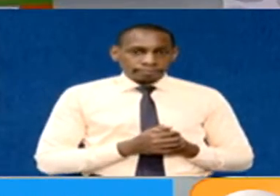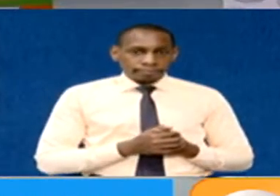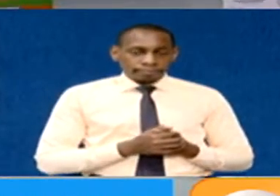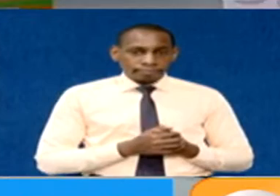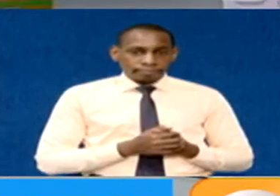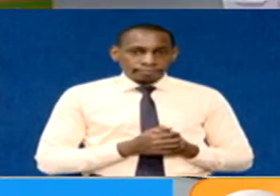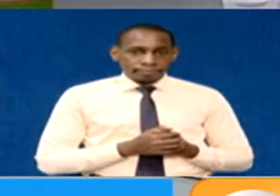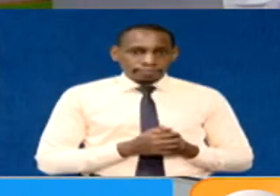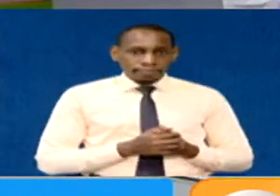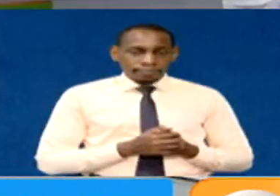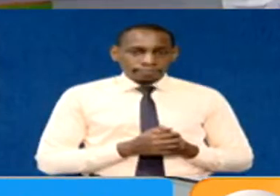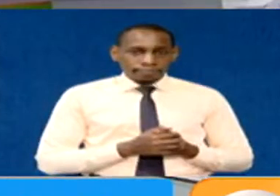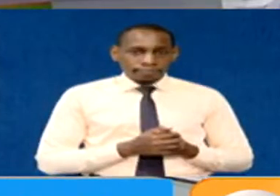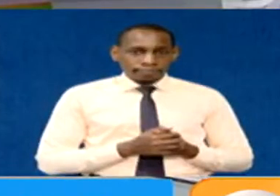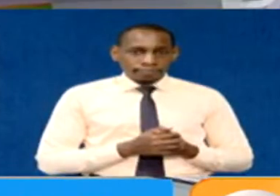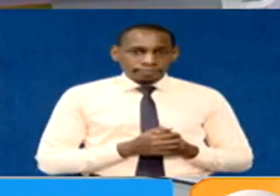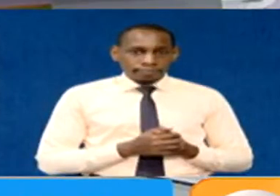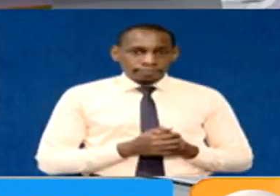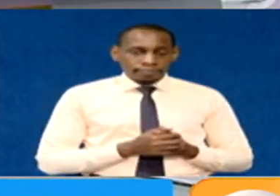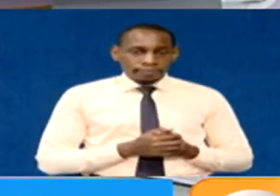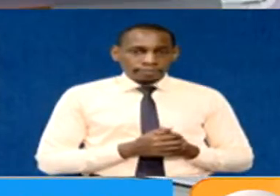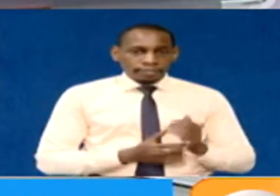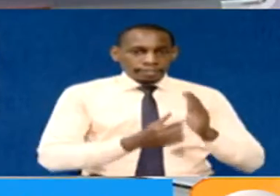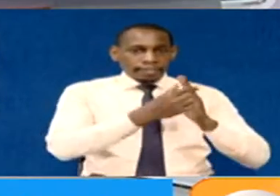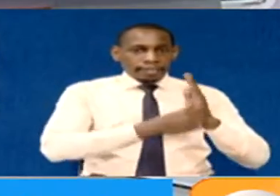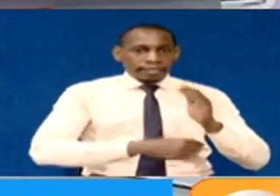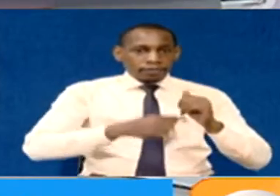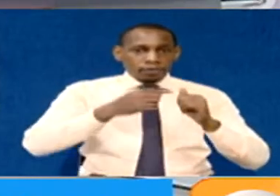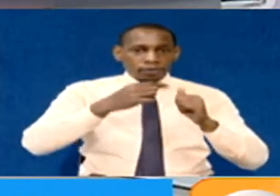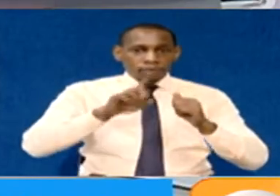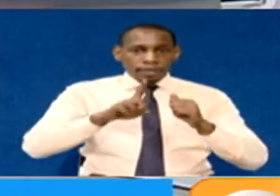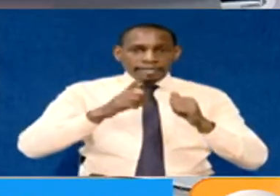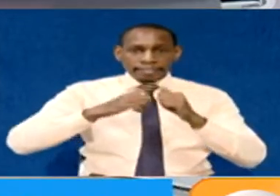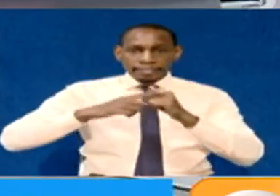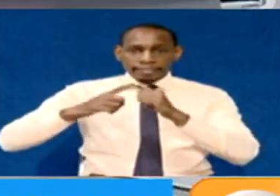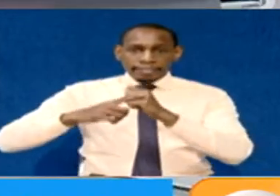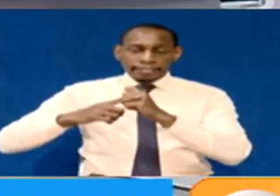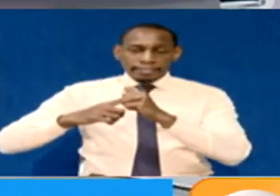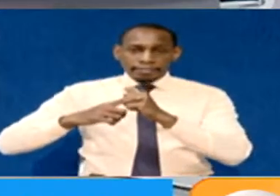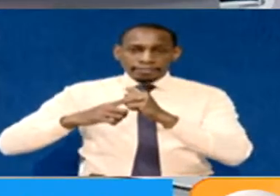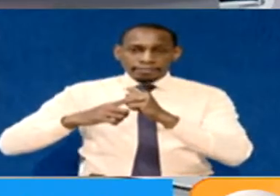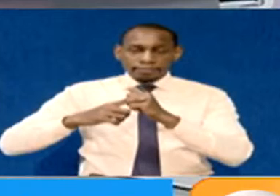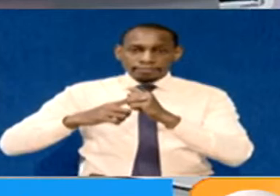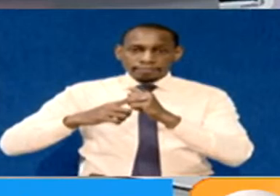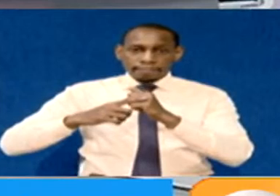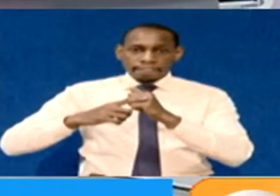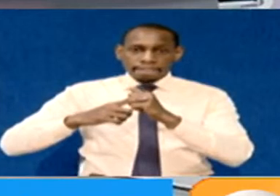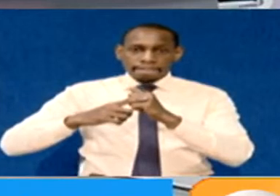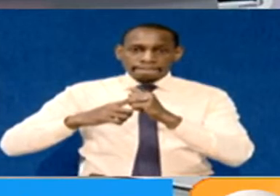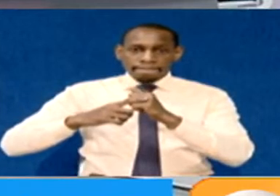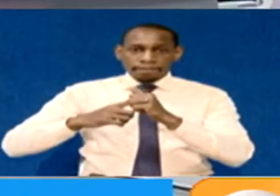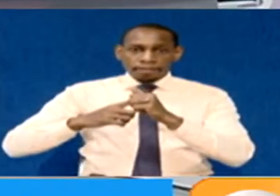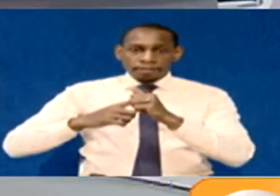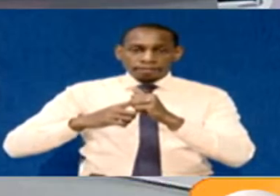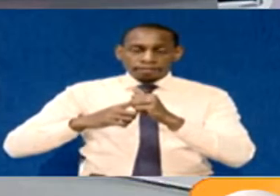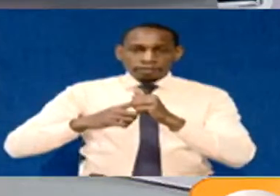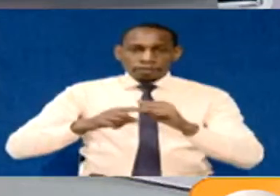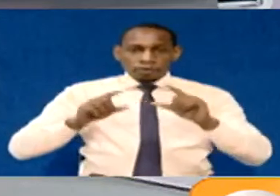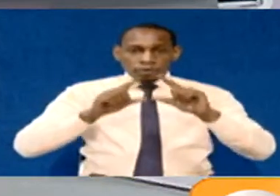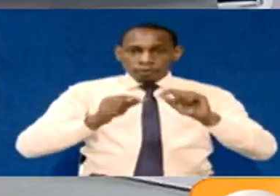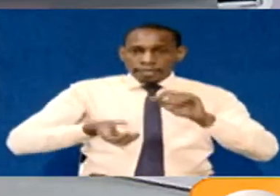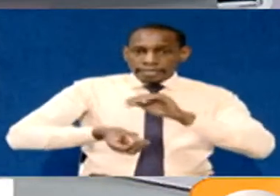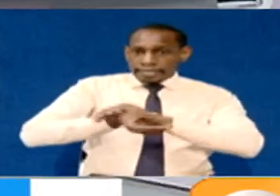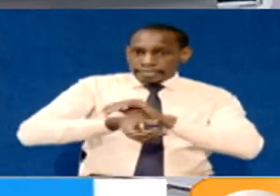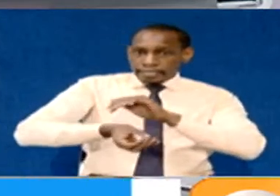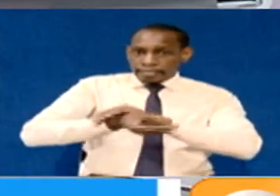take this up. 166, Article 166, has several times been described